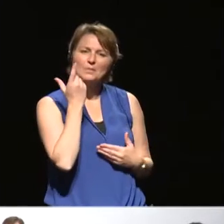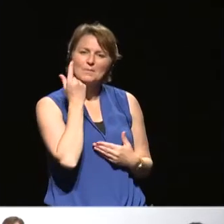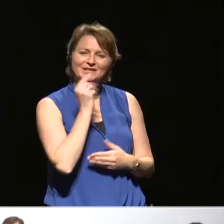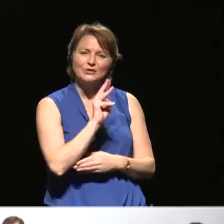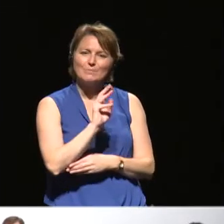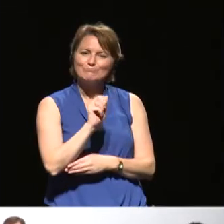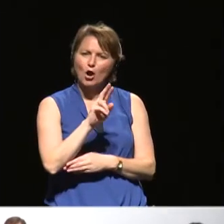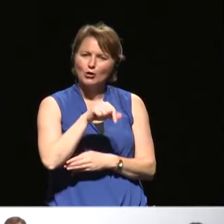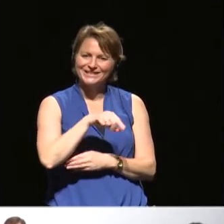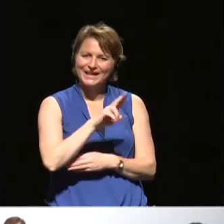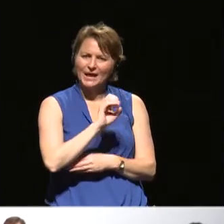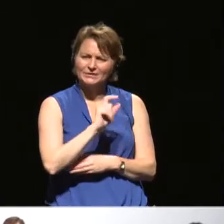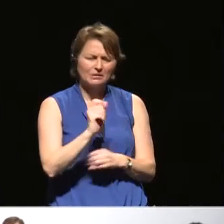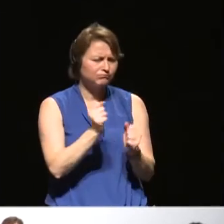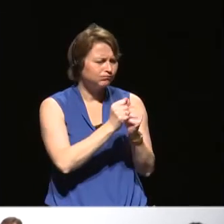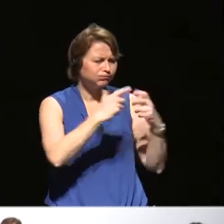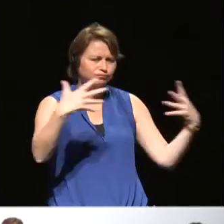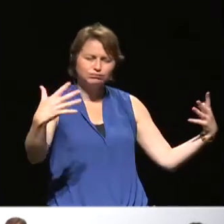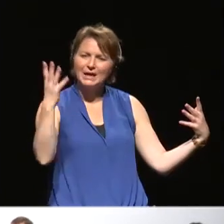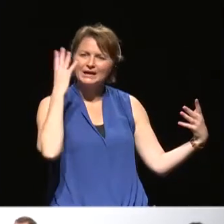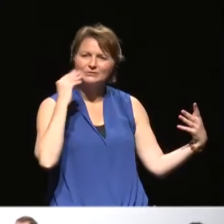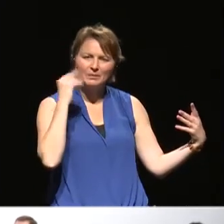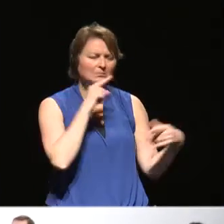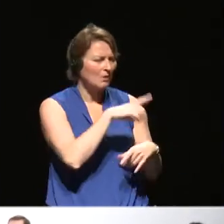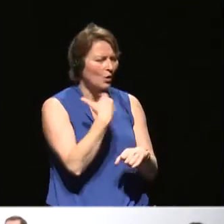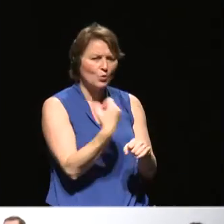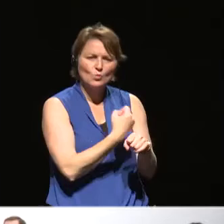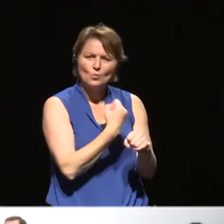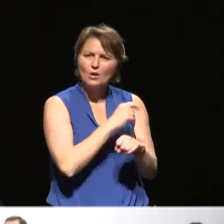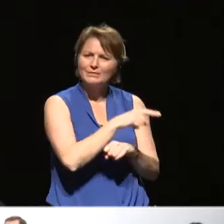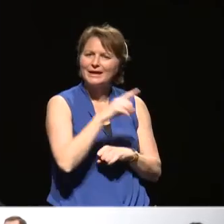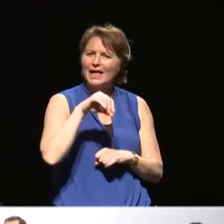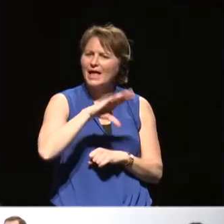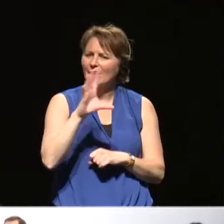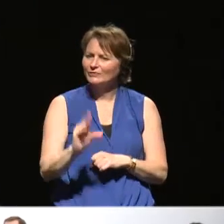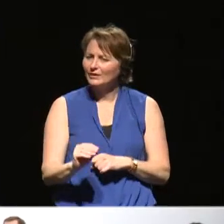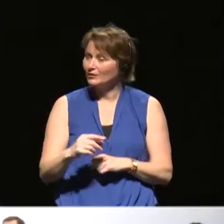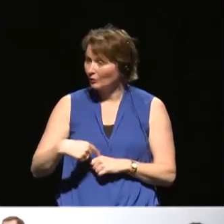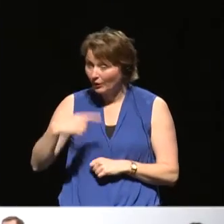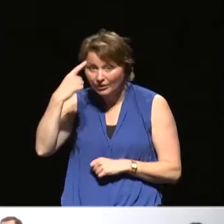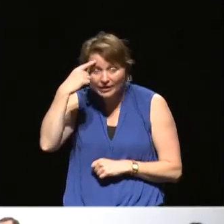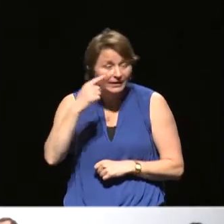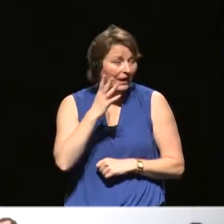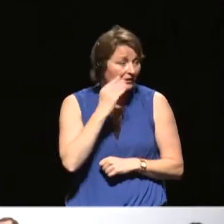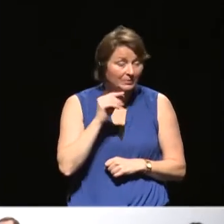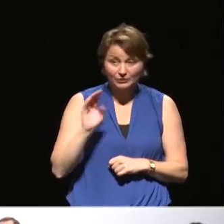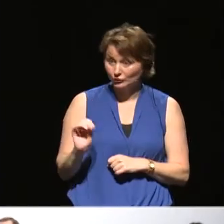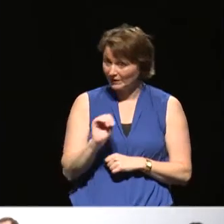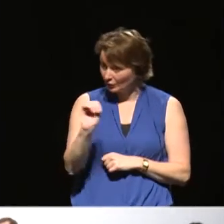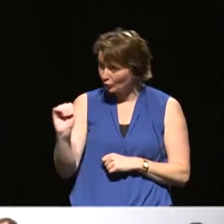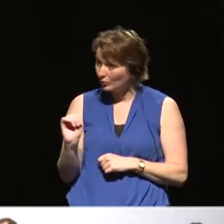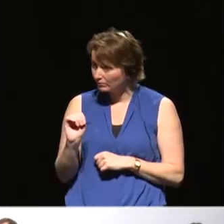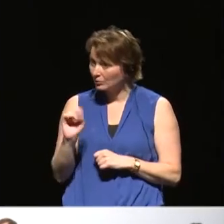in research, but also working with partners in Africa. Do you think those experiences from Europe could be